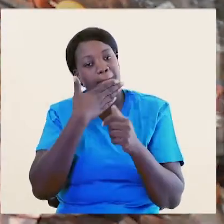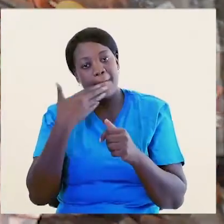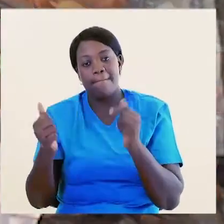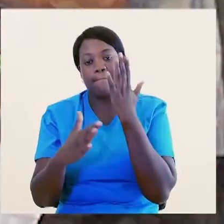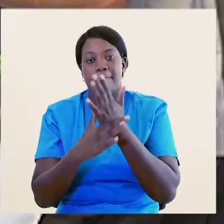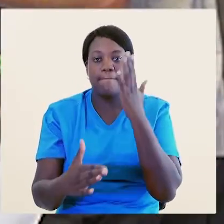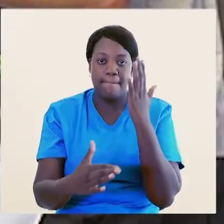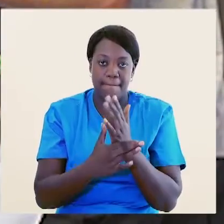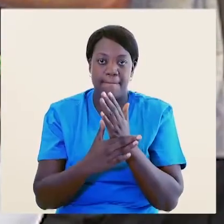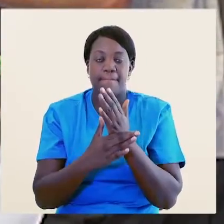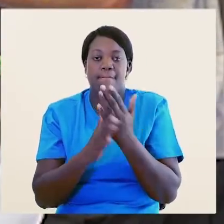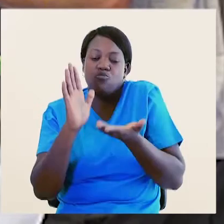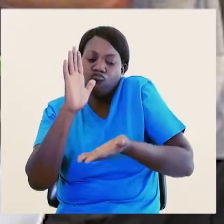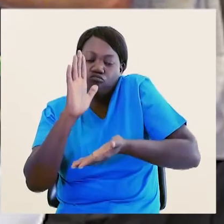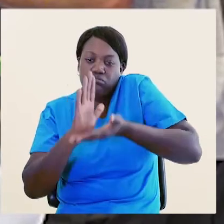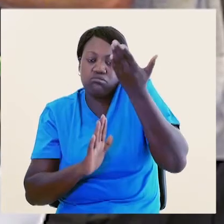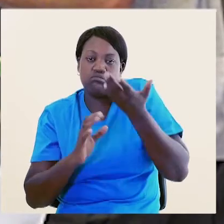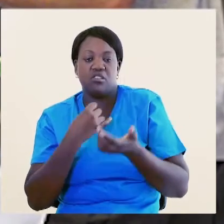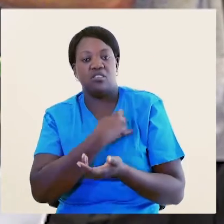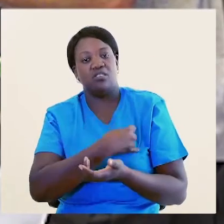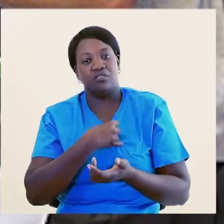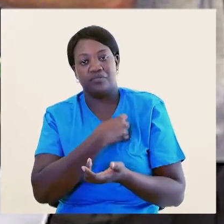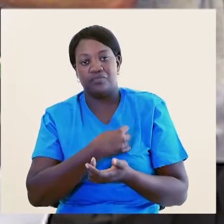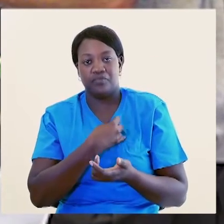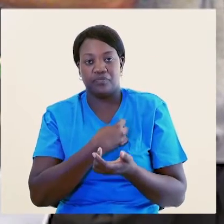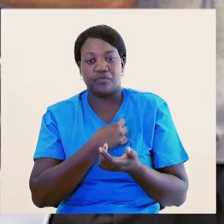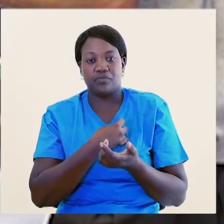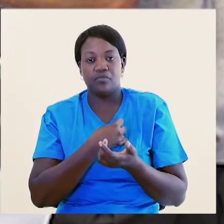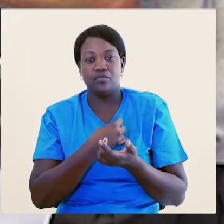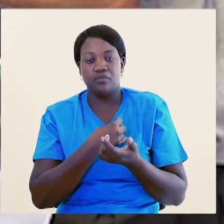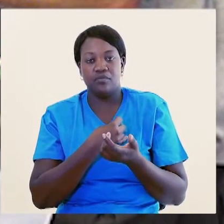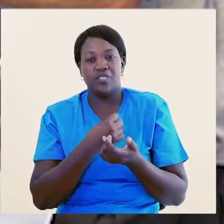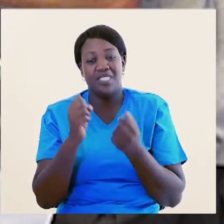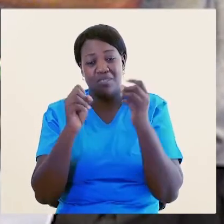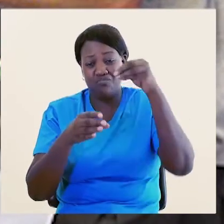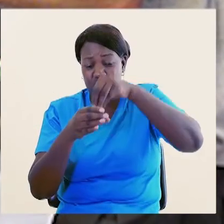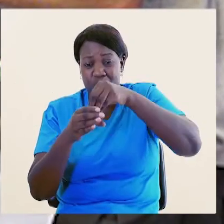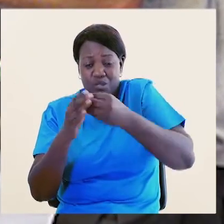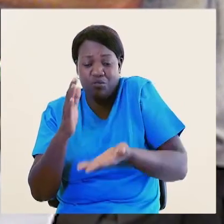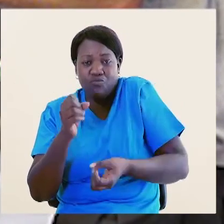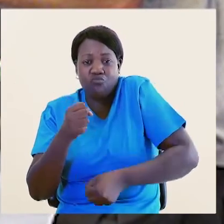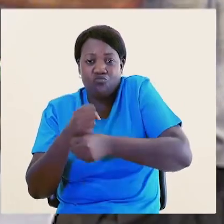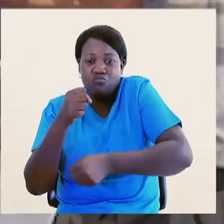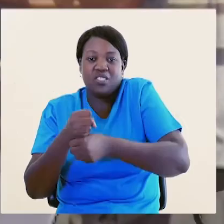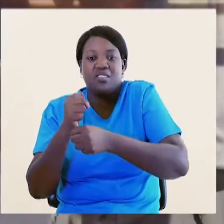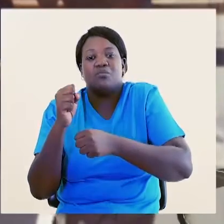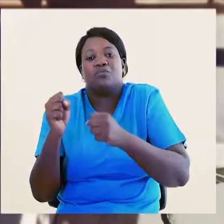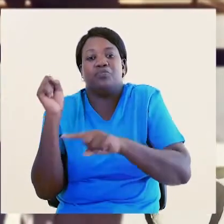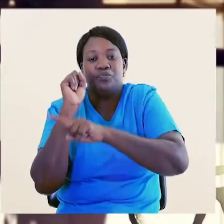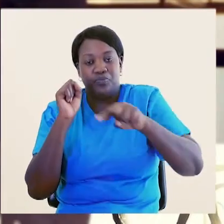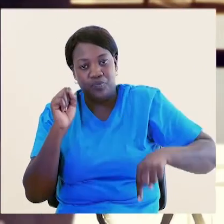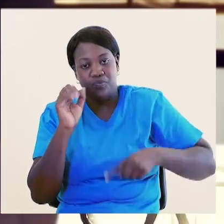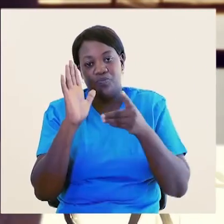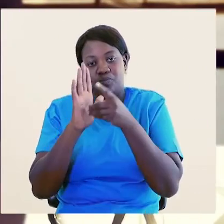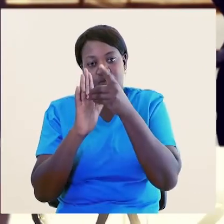job, which will raise your standard of living. The contribution that literate people make to the country's development is